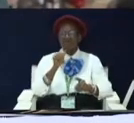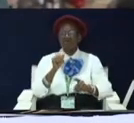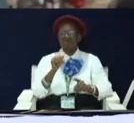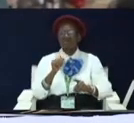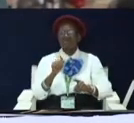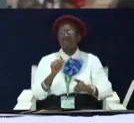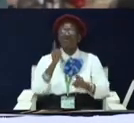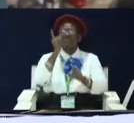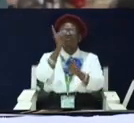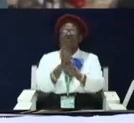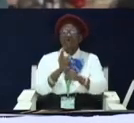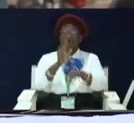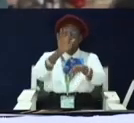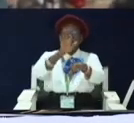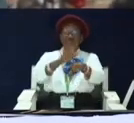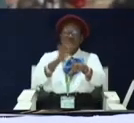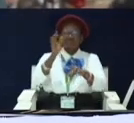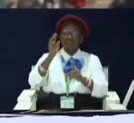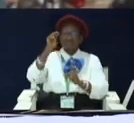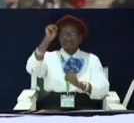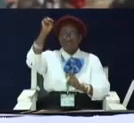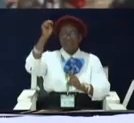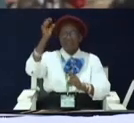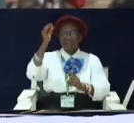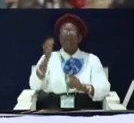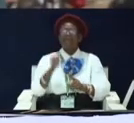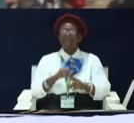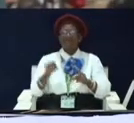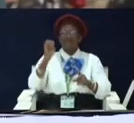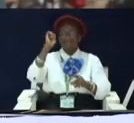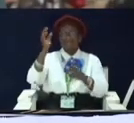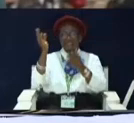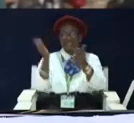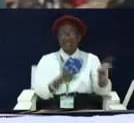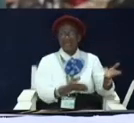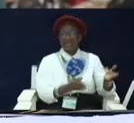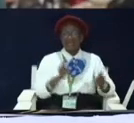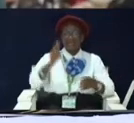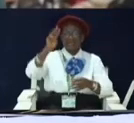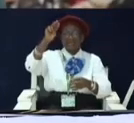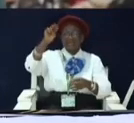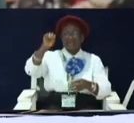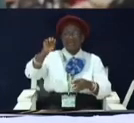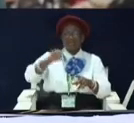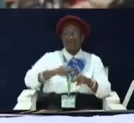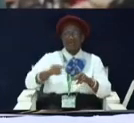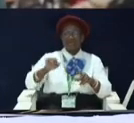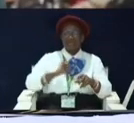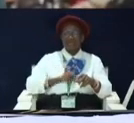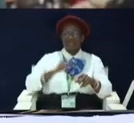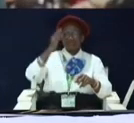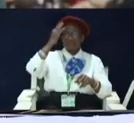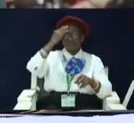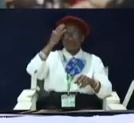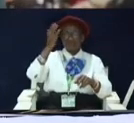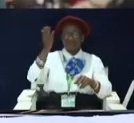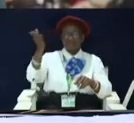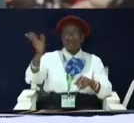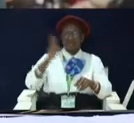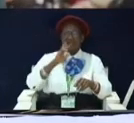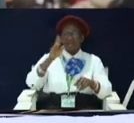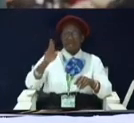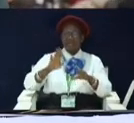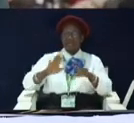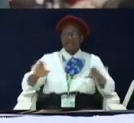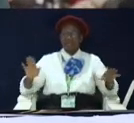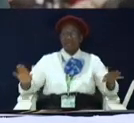se pe o kan fowo to won nikan ni o tun gbe won. And I know there are children here that the Almighty